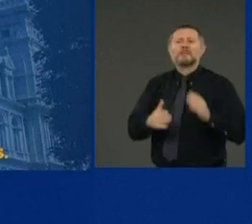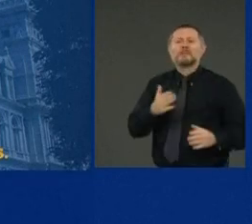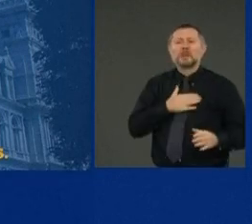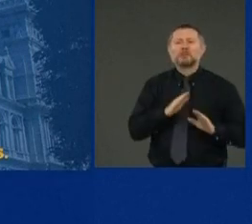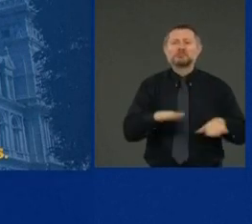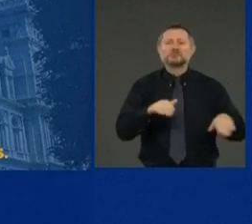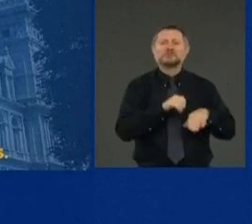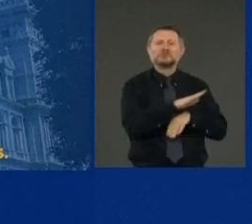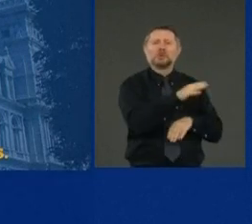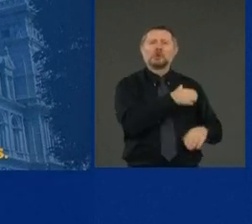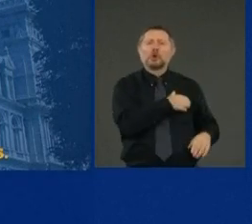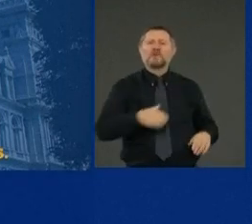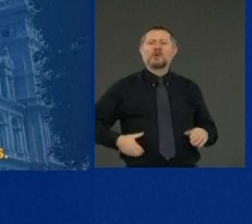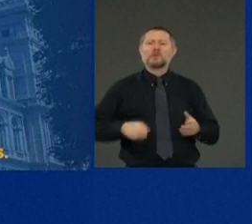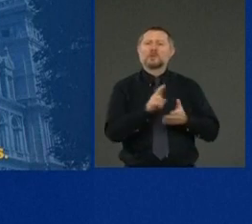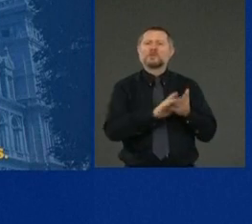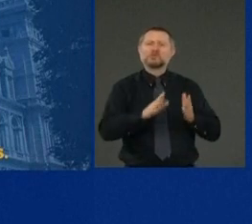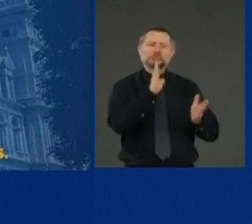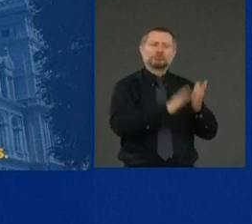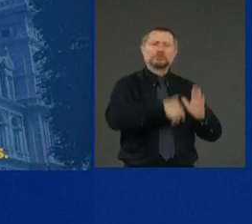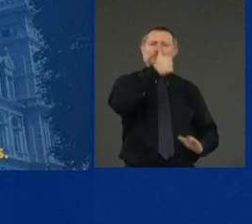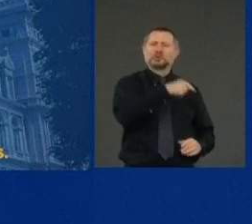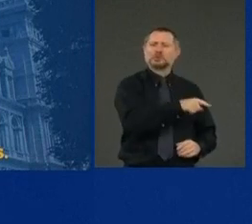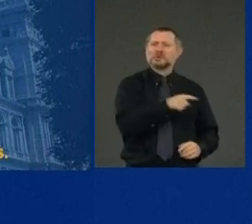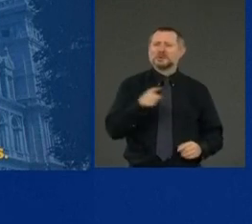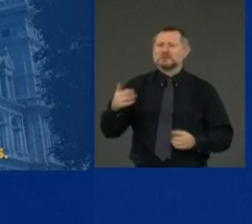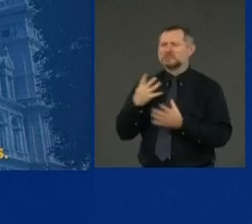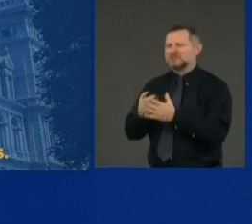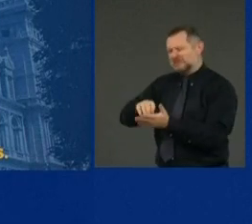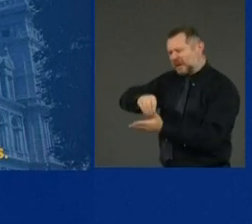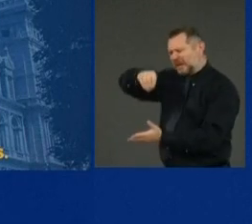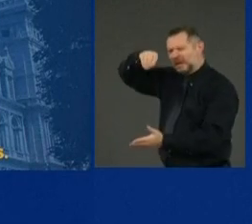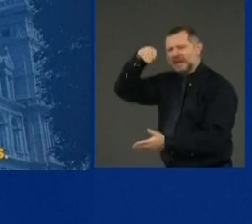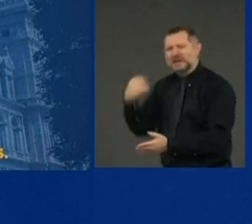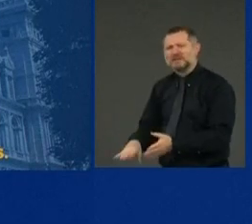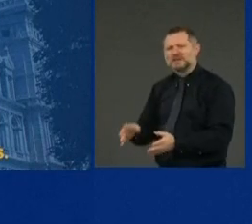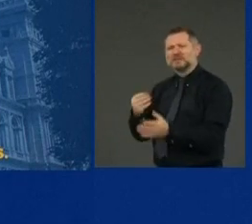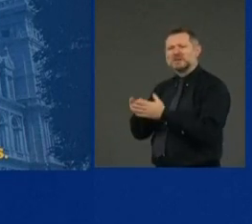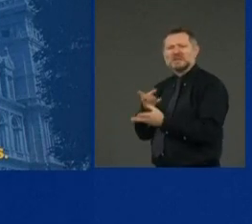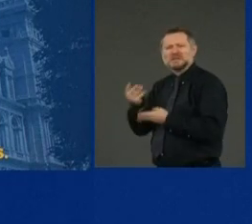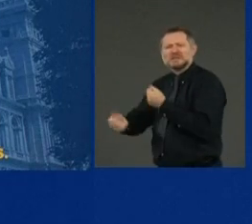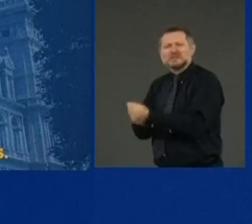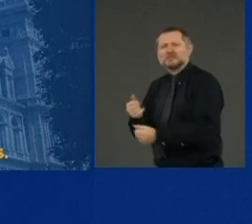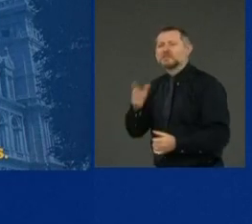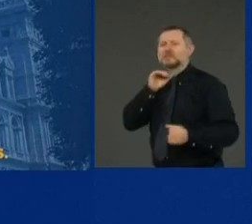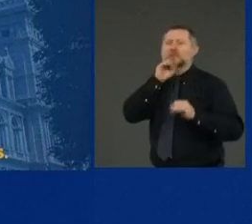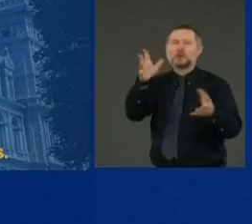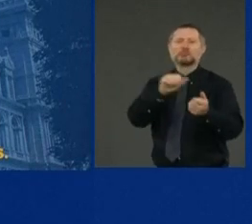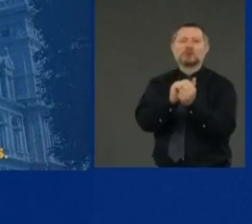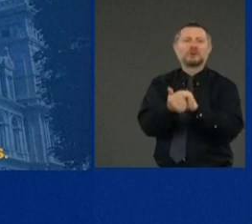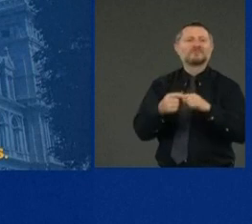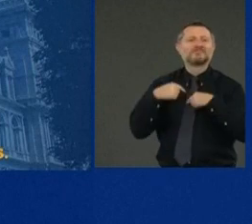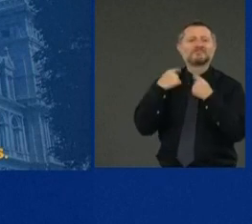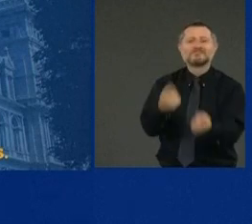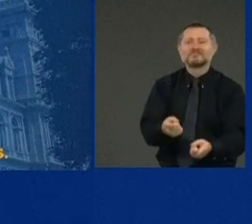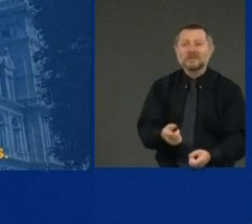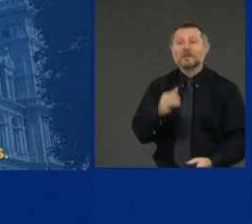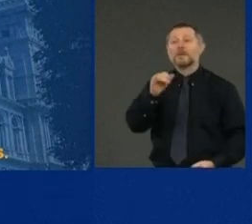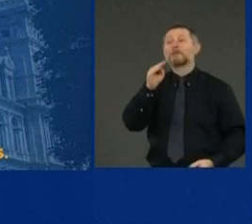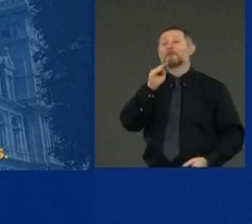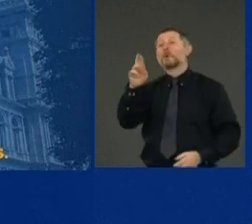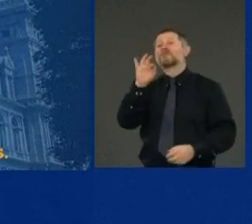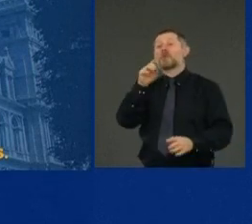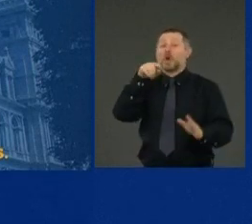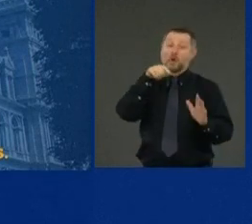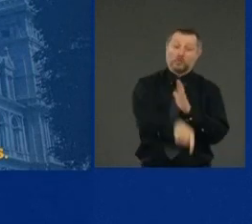changed. We saw Mr. Floyd's murder, but we've been seeing Mr. Floyd's murder for 40, 50